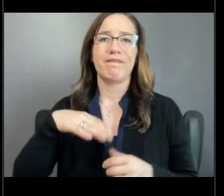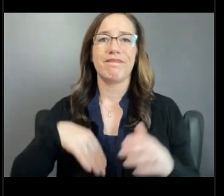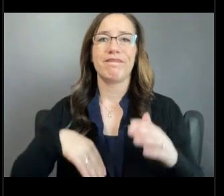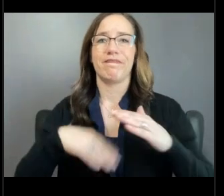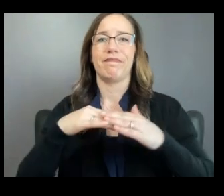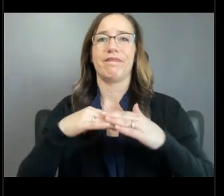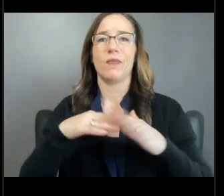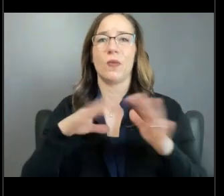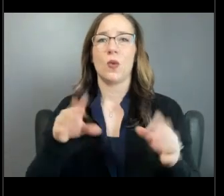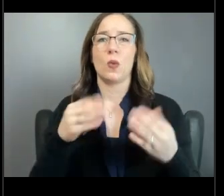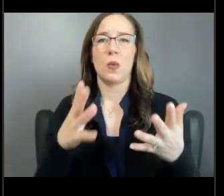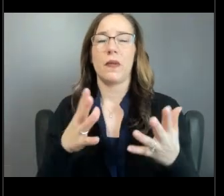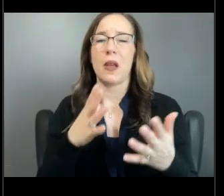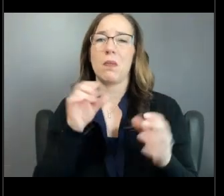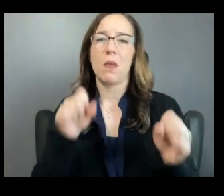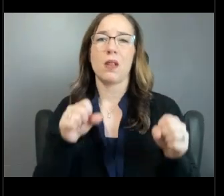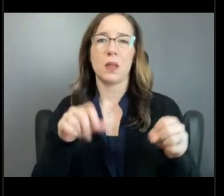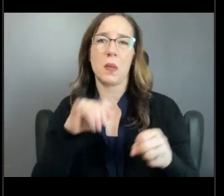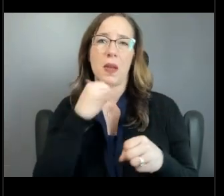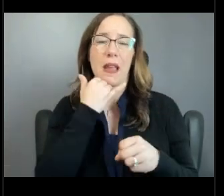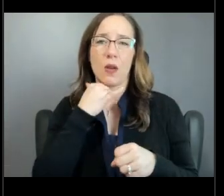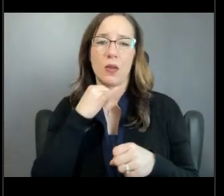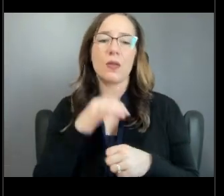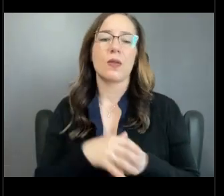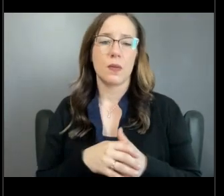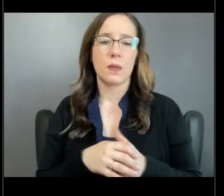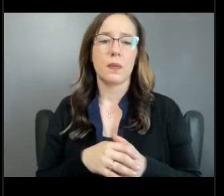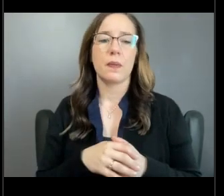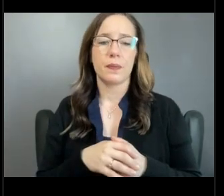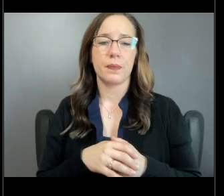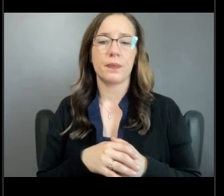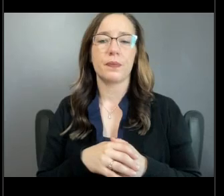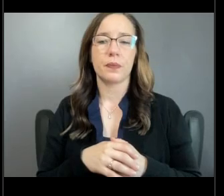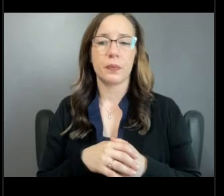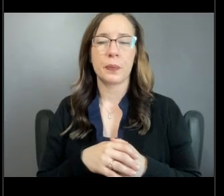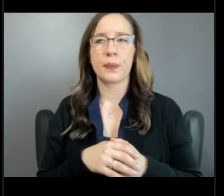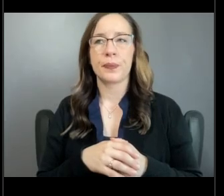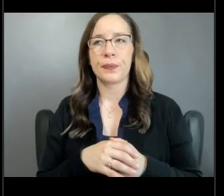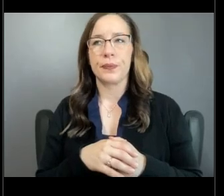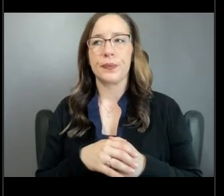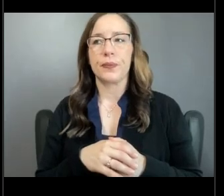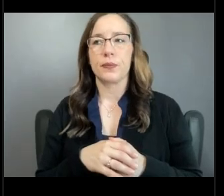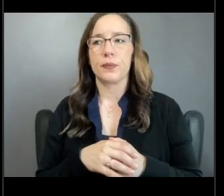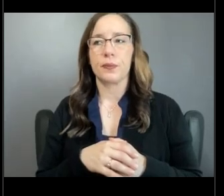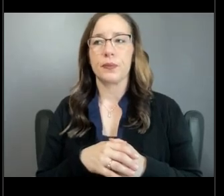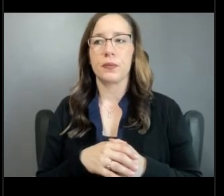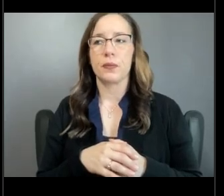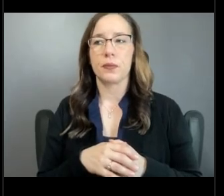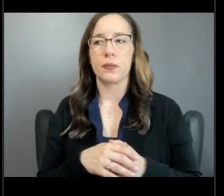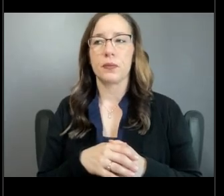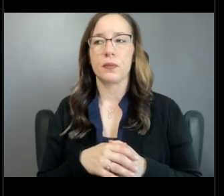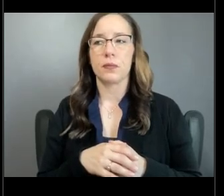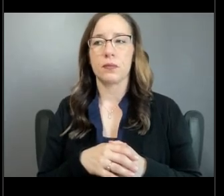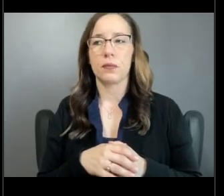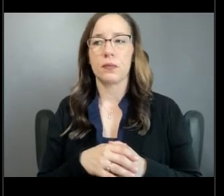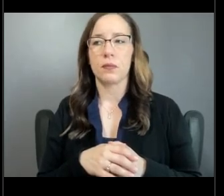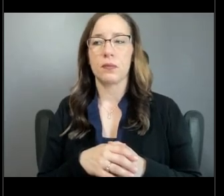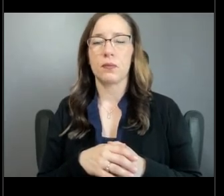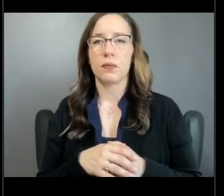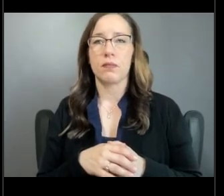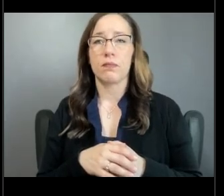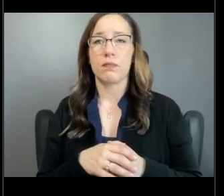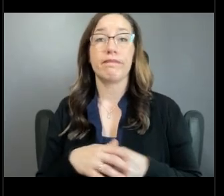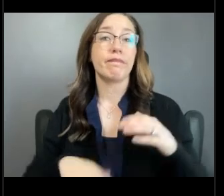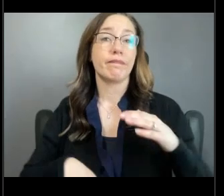1.5% cross slope as tolerance to provide a margin of error. The